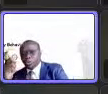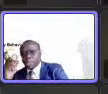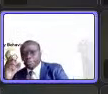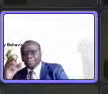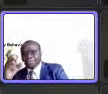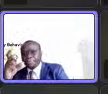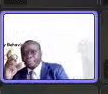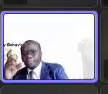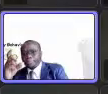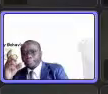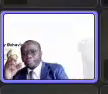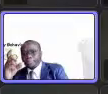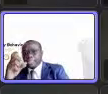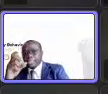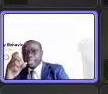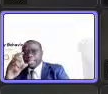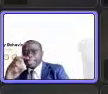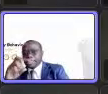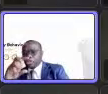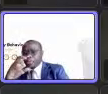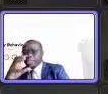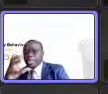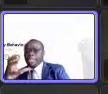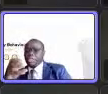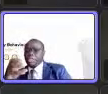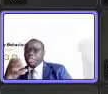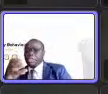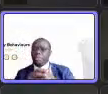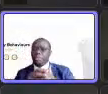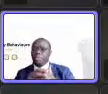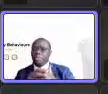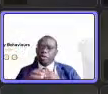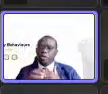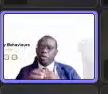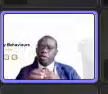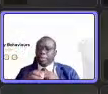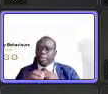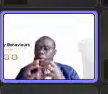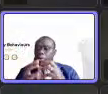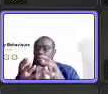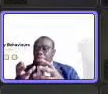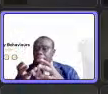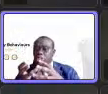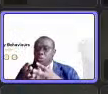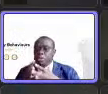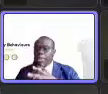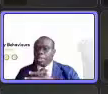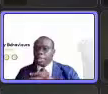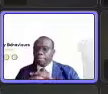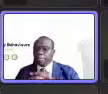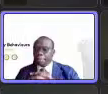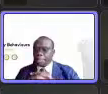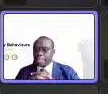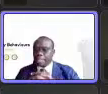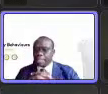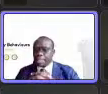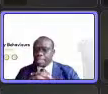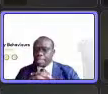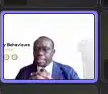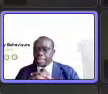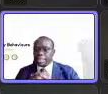issue of fuel, because it's so much related to the concept of sustainability and why we need to really